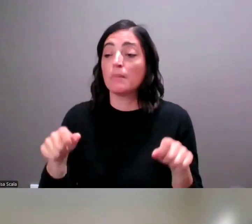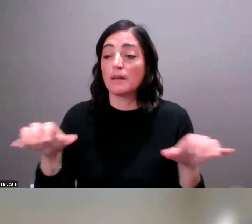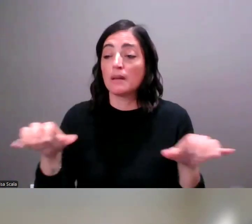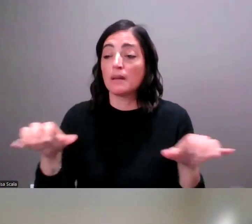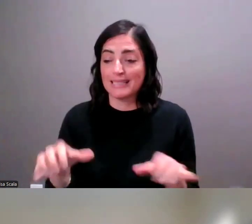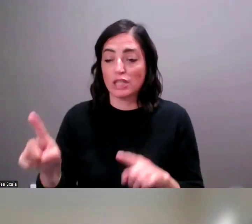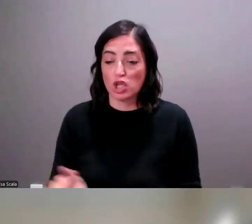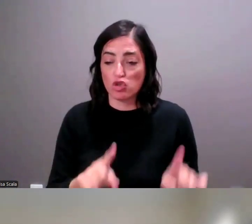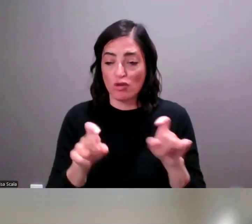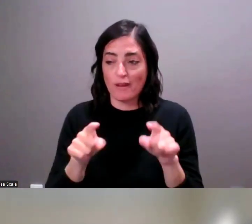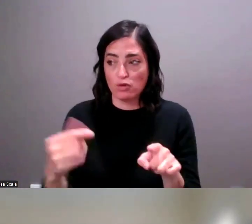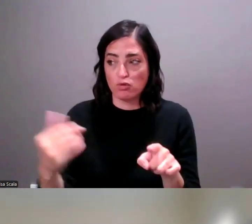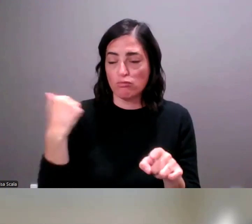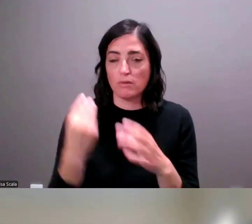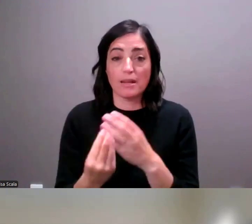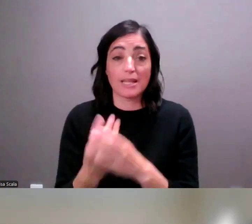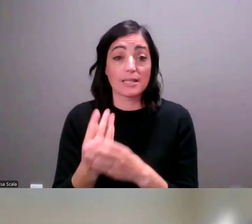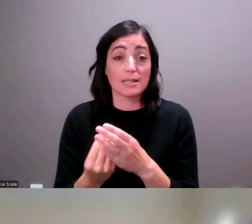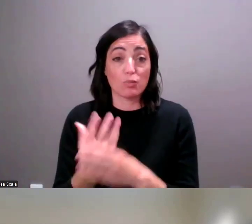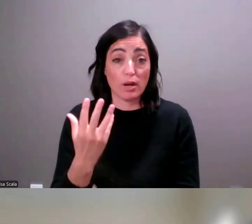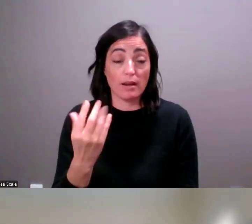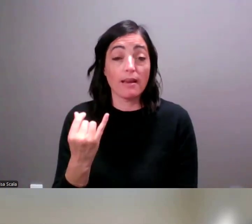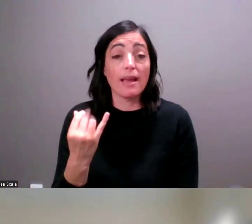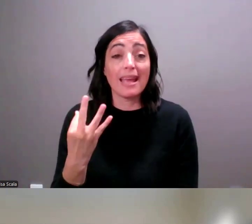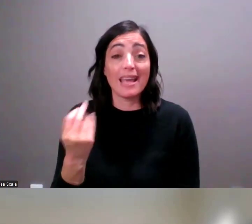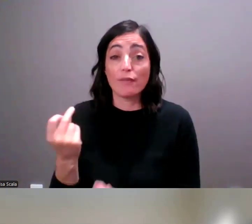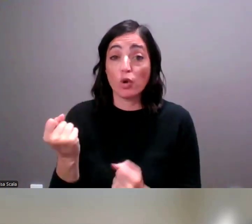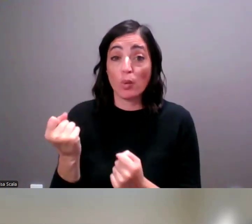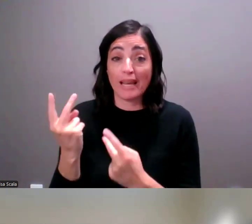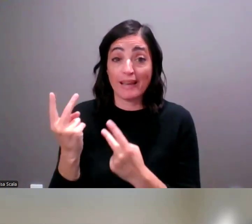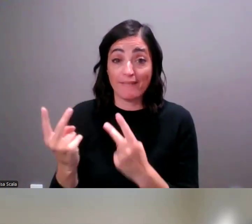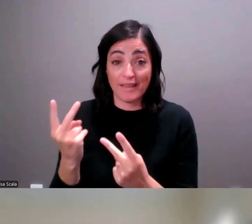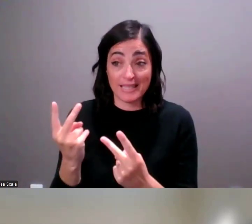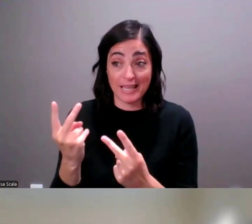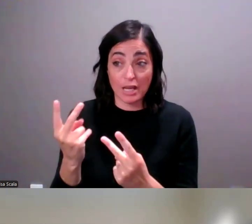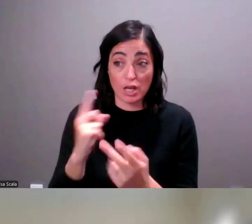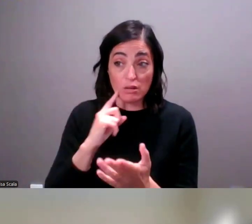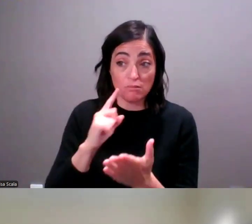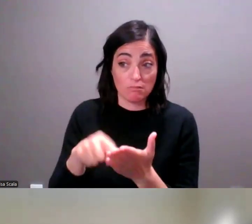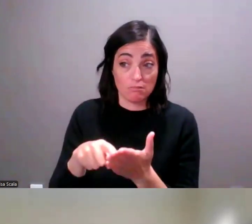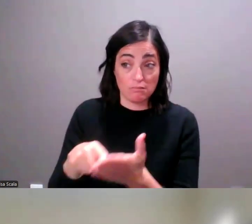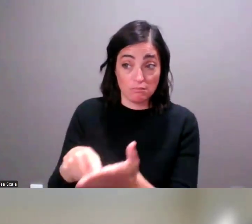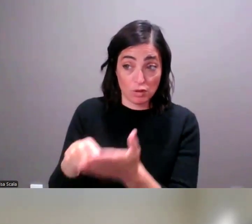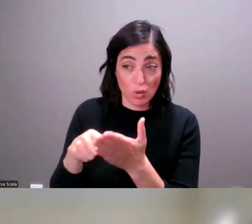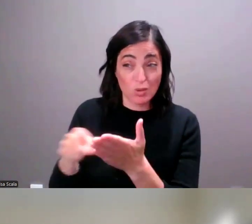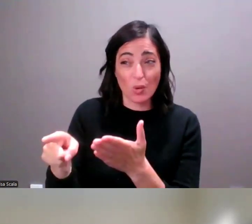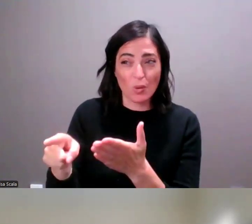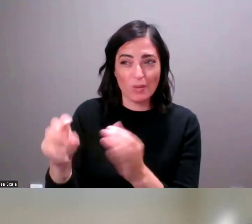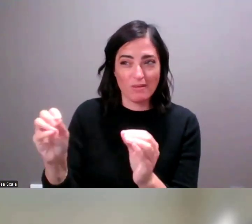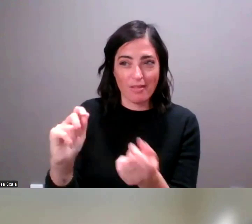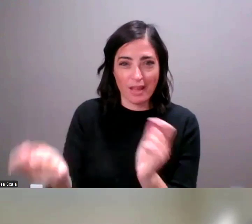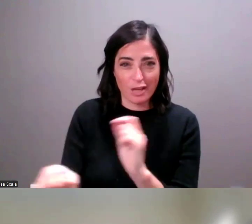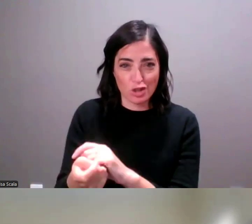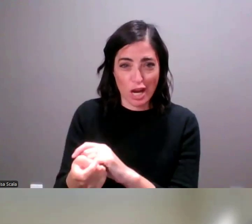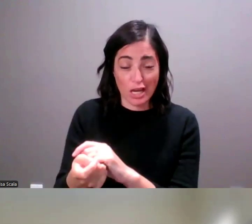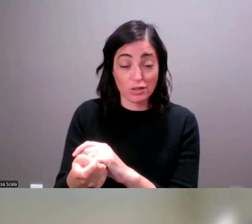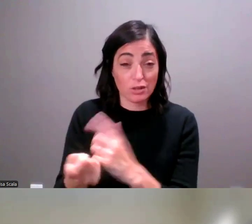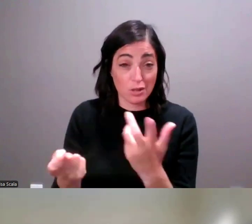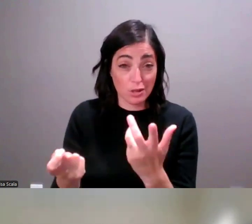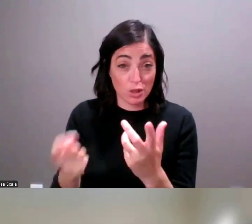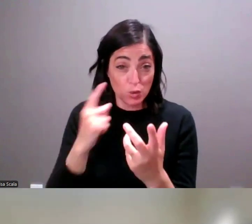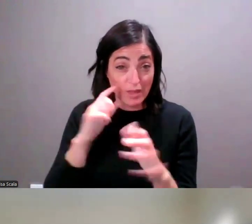survey in the spring. If a quick visit indicates that the conditions haven't changed, do you advise